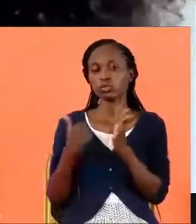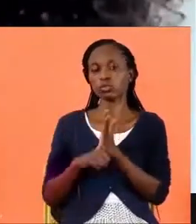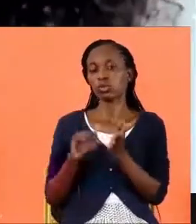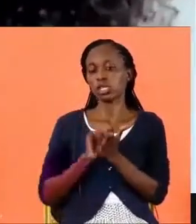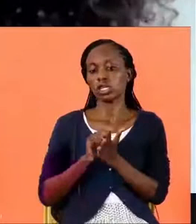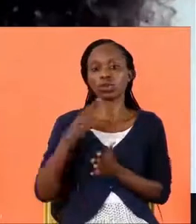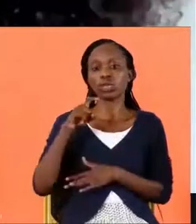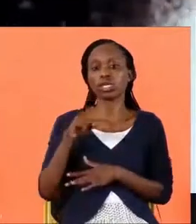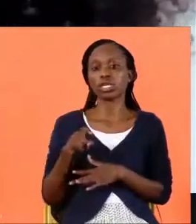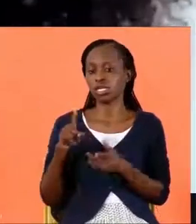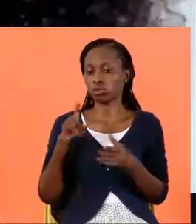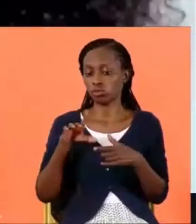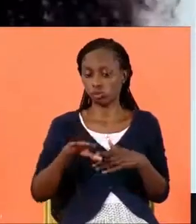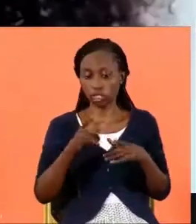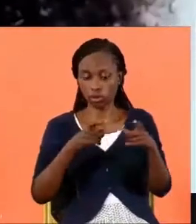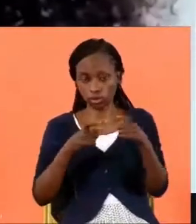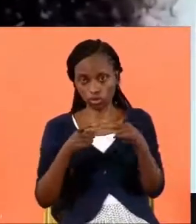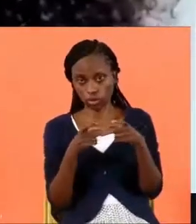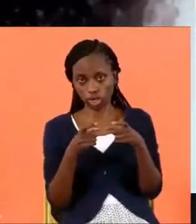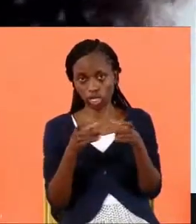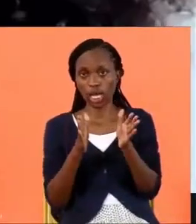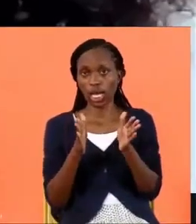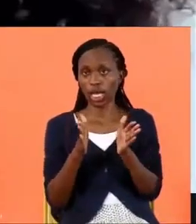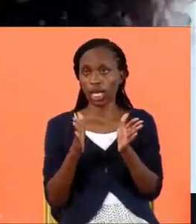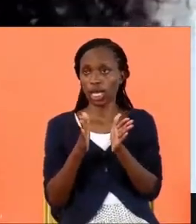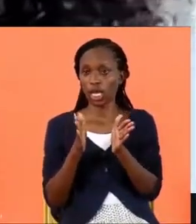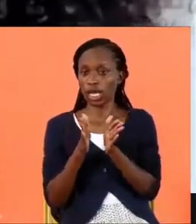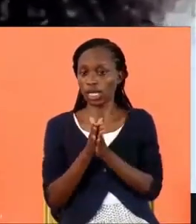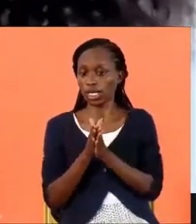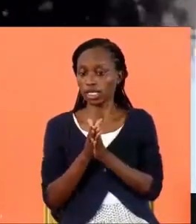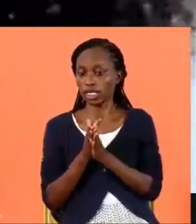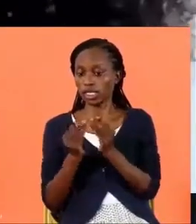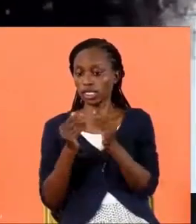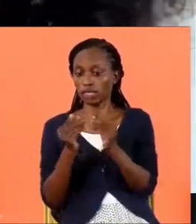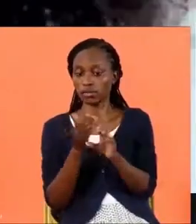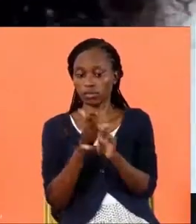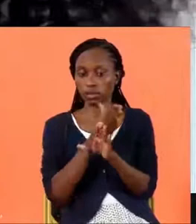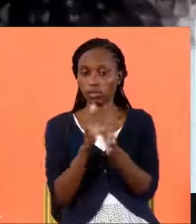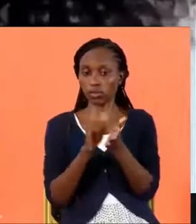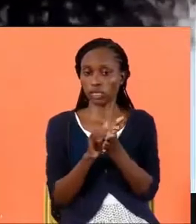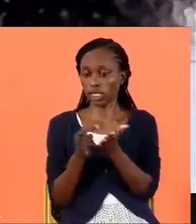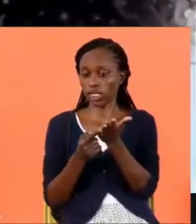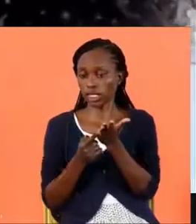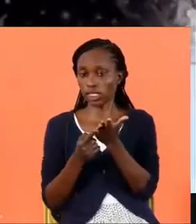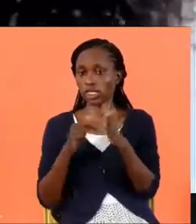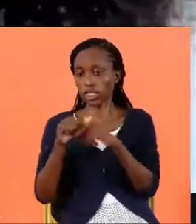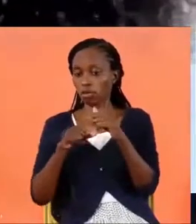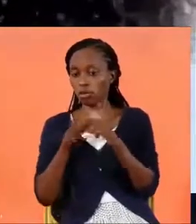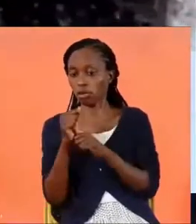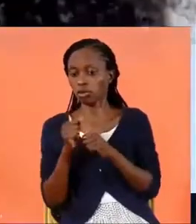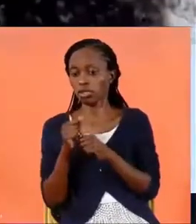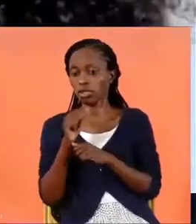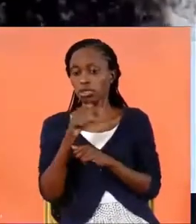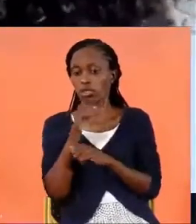we need to take control over and address, right? Prior to that, the discussion about illicit financial flows, and